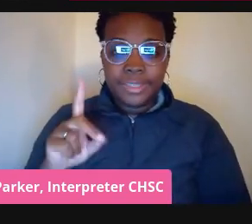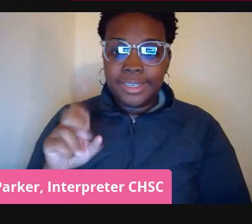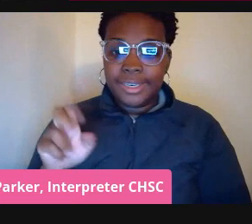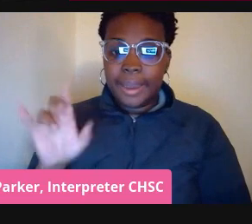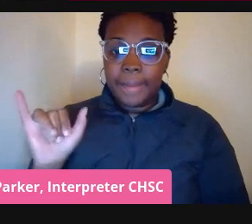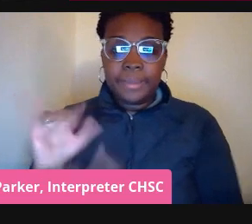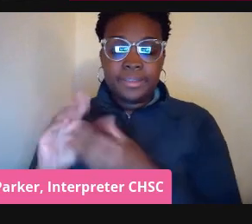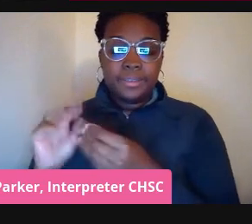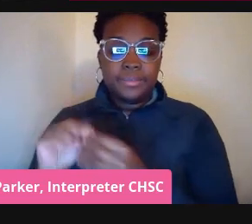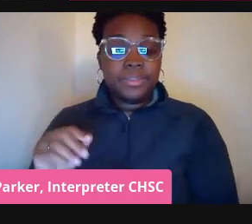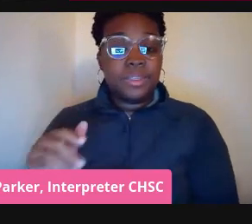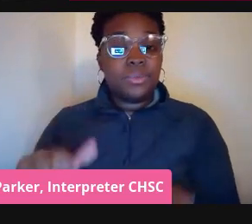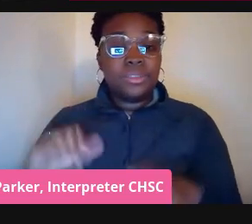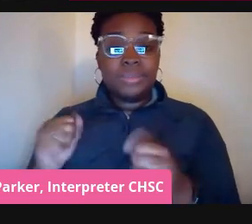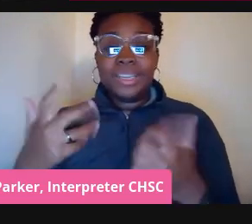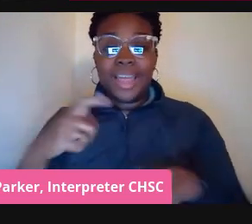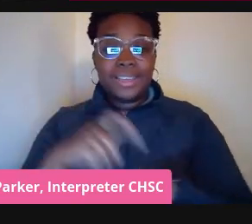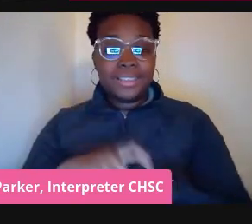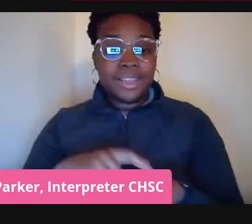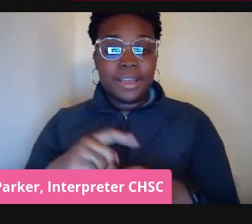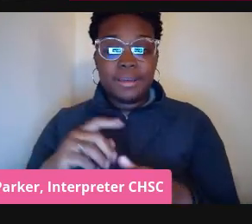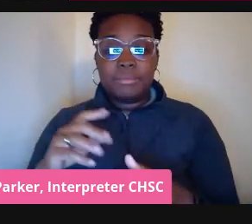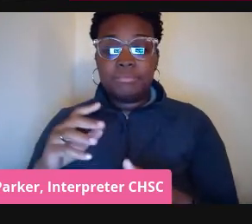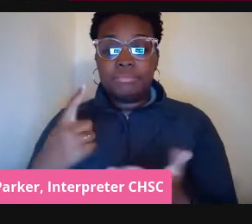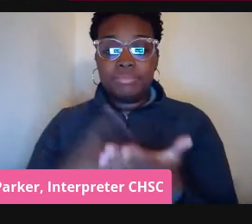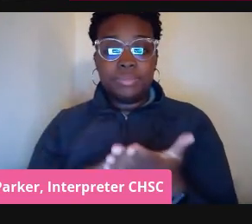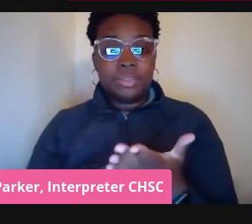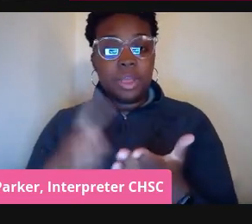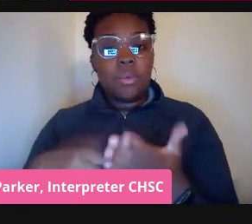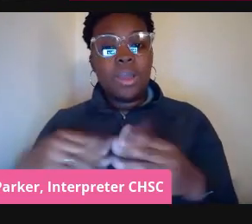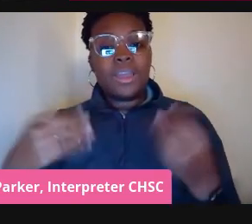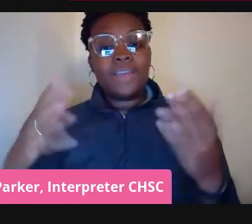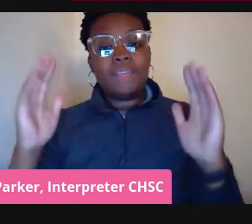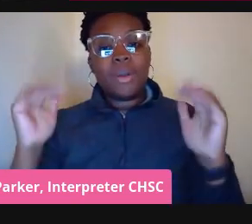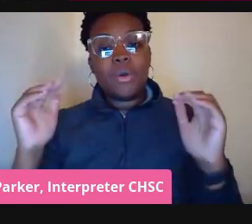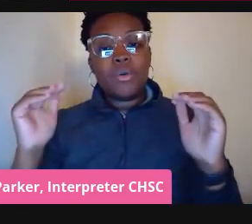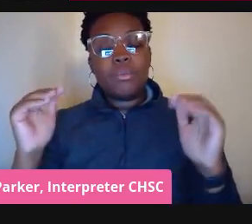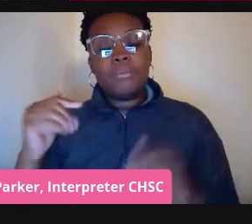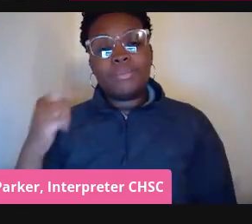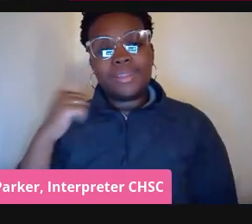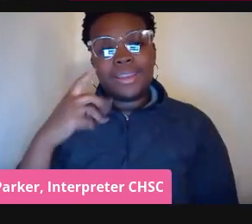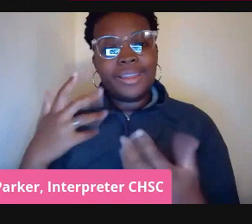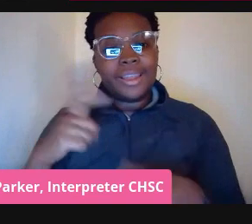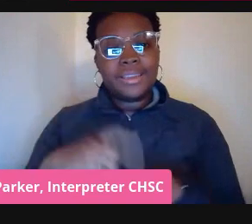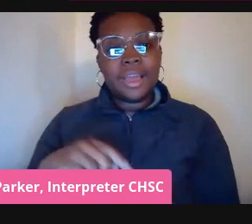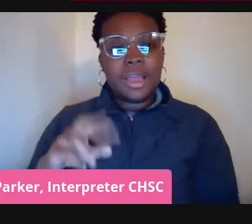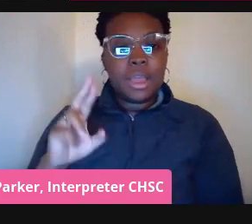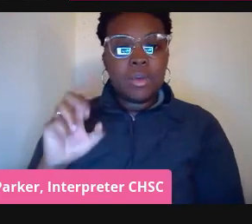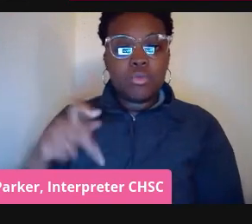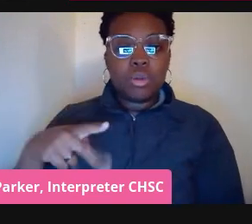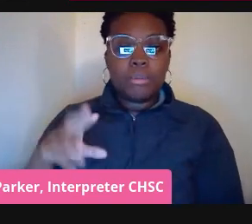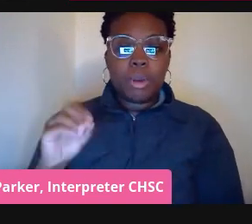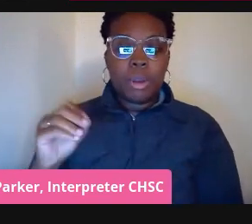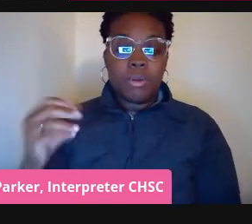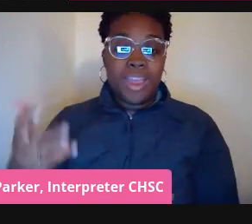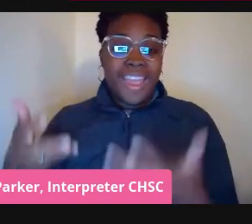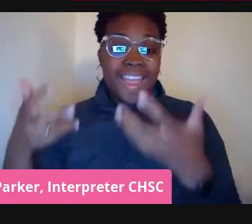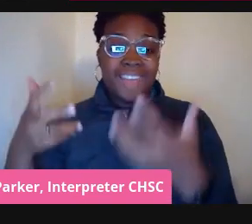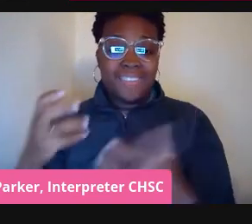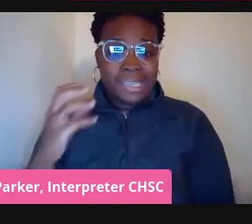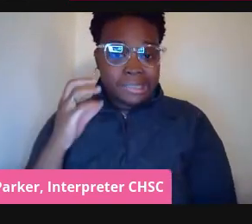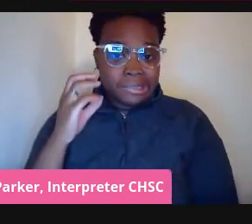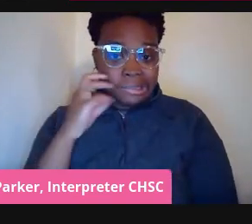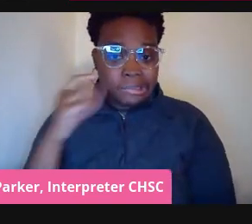we spend a lot of time talking about what gives us hope, because I think a lot of times with Repro, they're just heavy subjects, right? Because that's what it's all about. It's